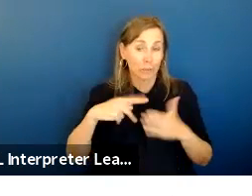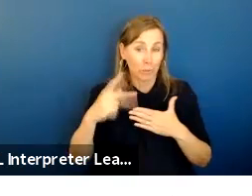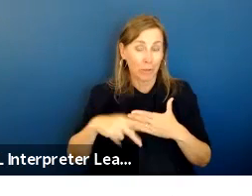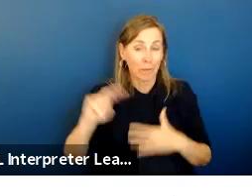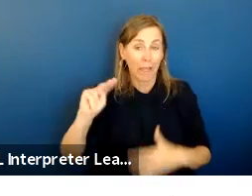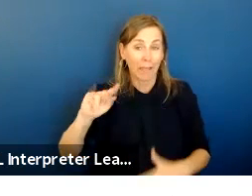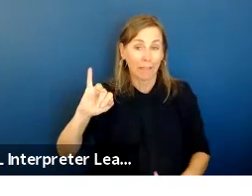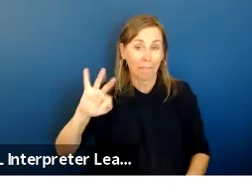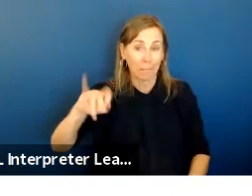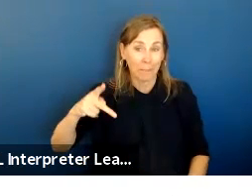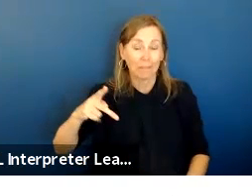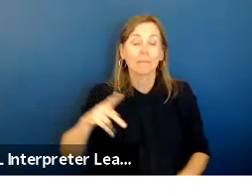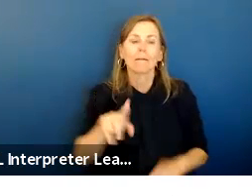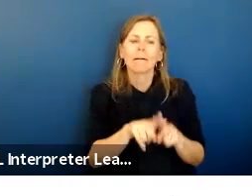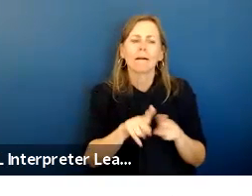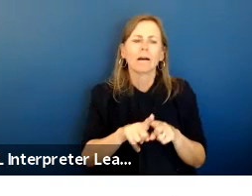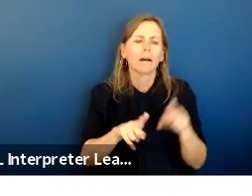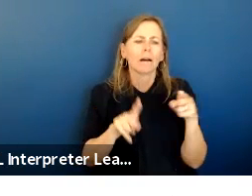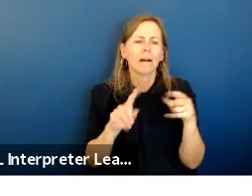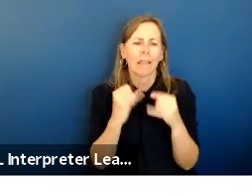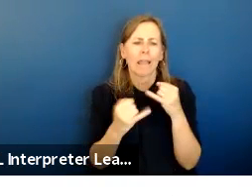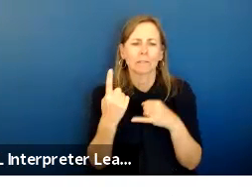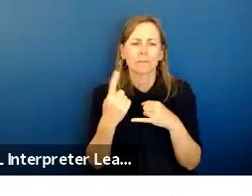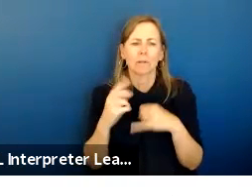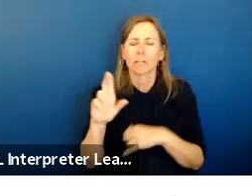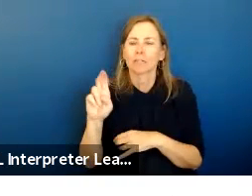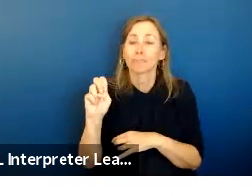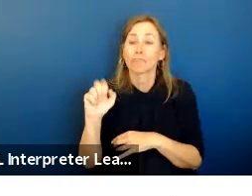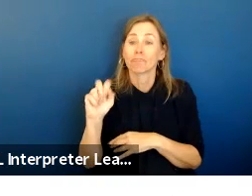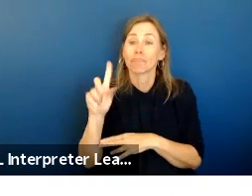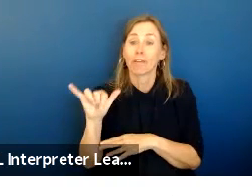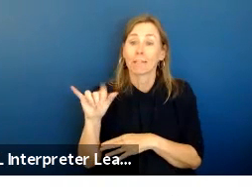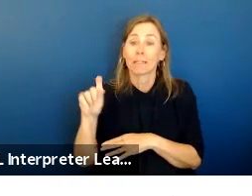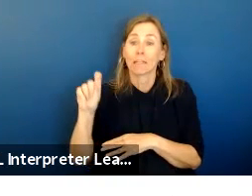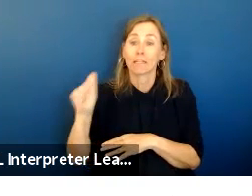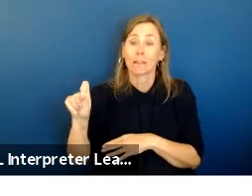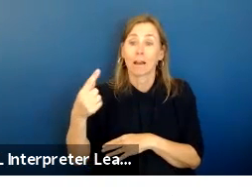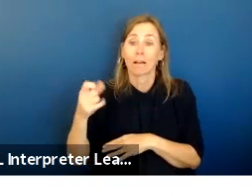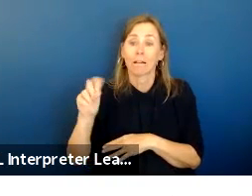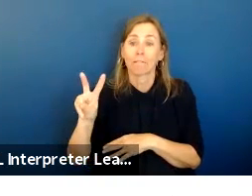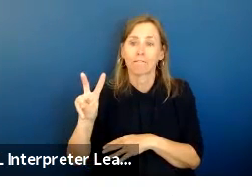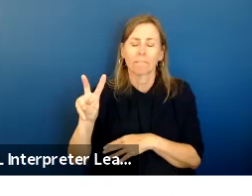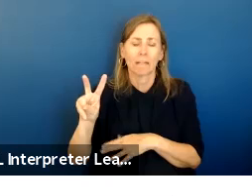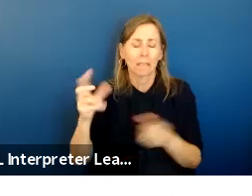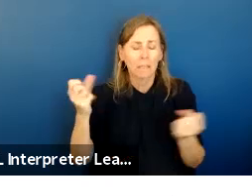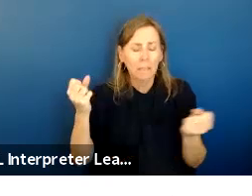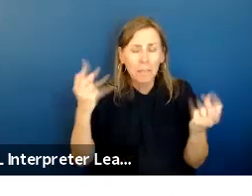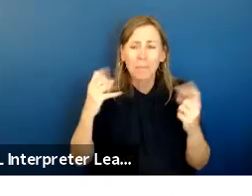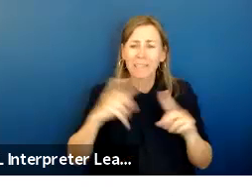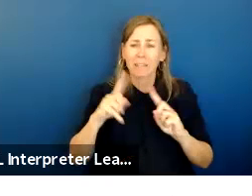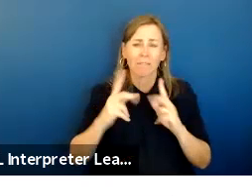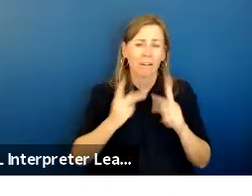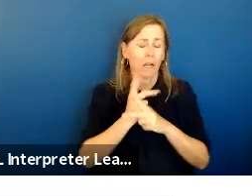Also, the ready.gov site, it's all kinds of disasters that you can be ready